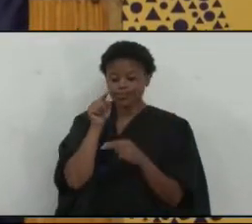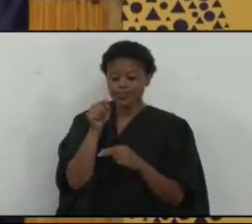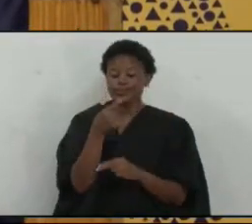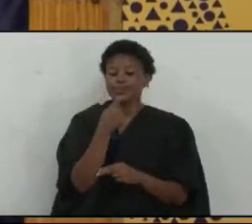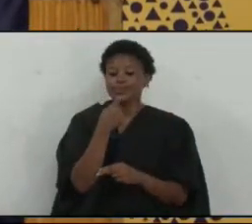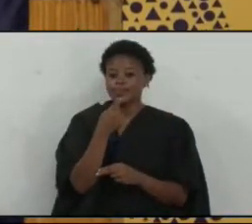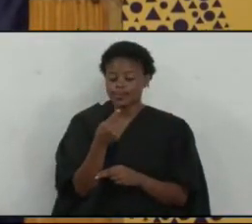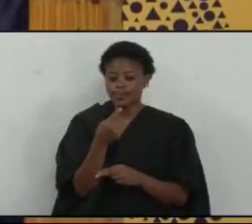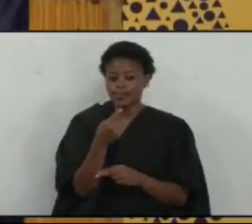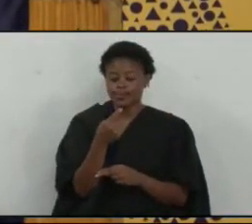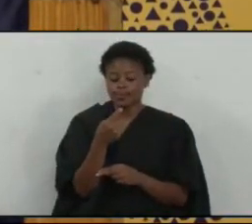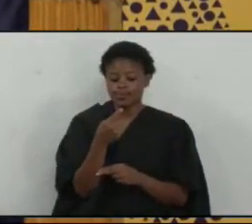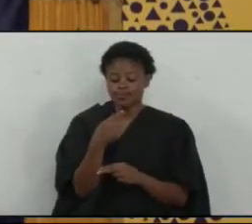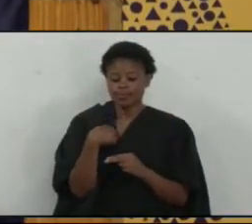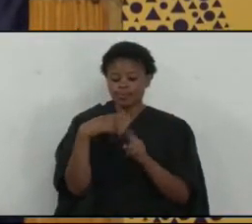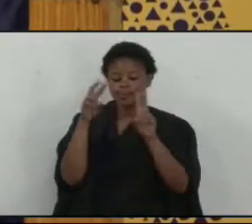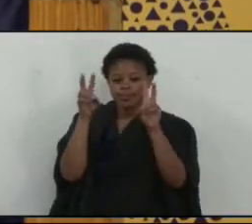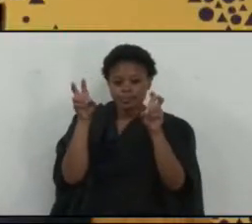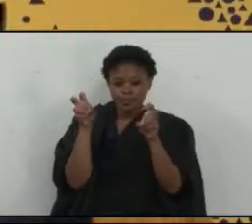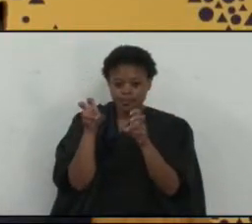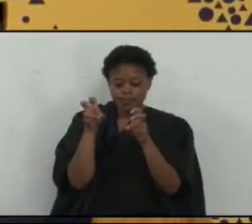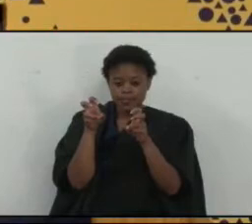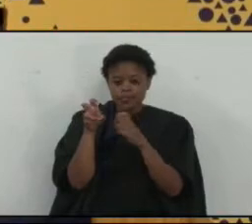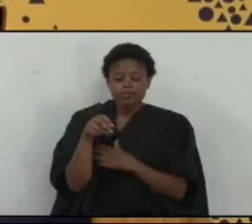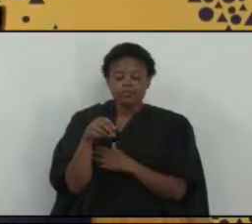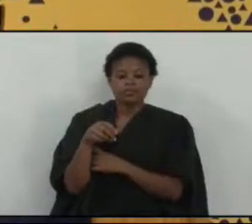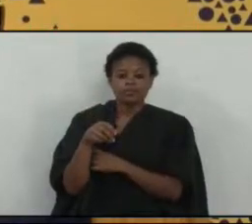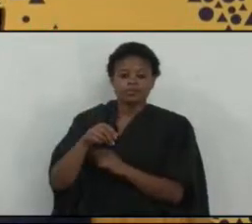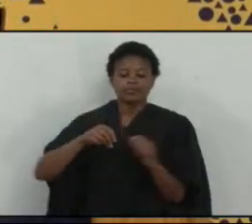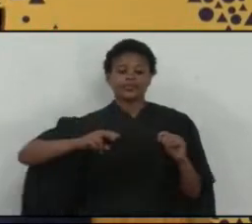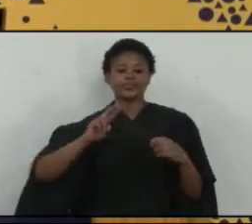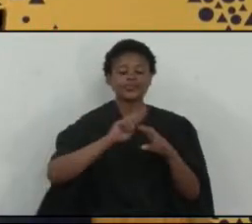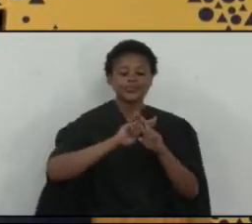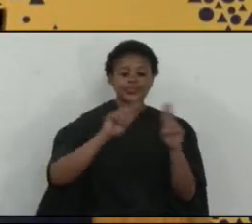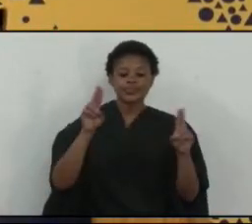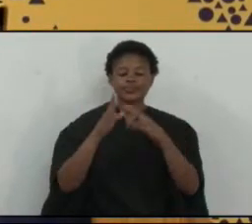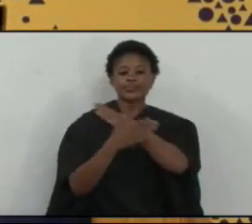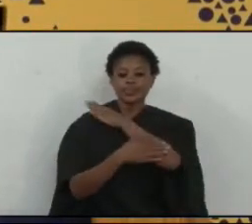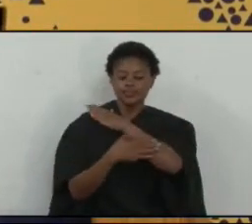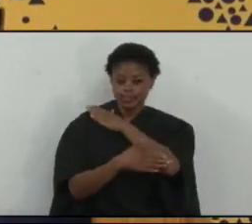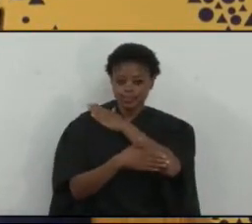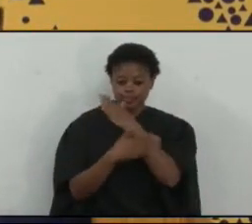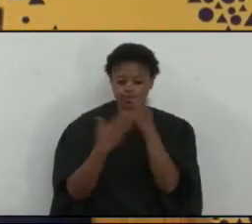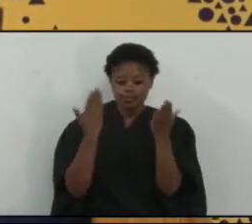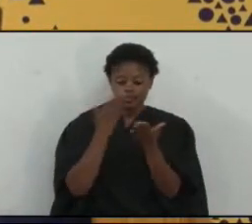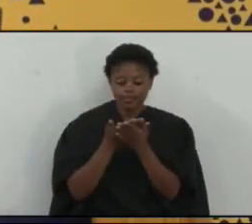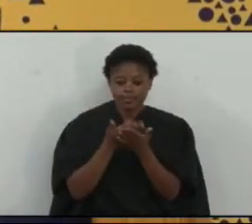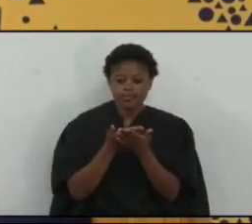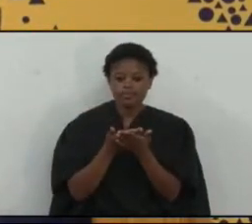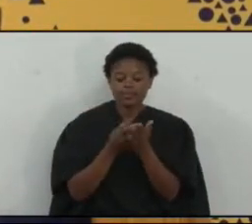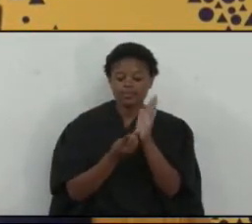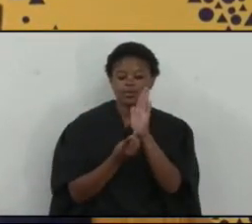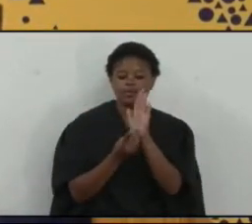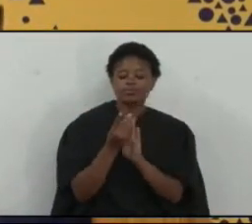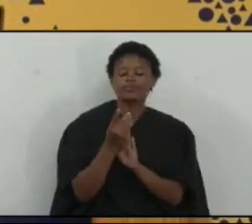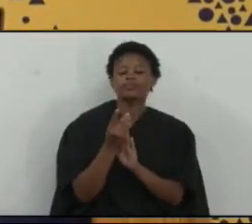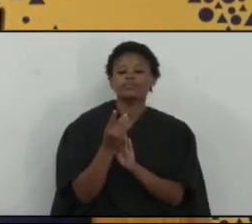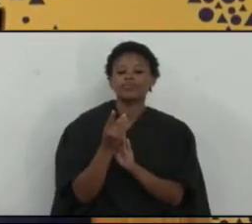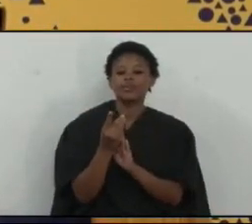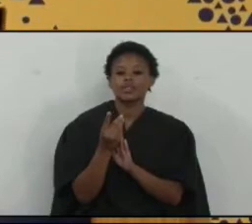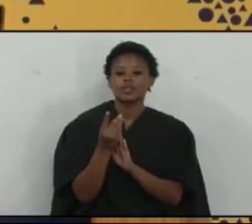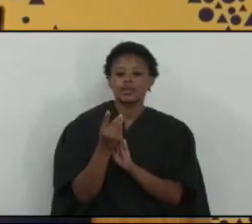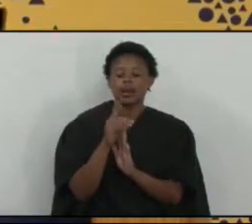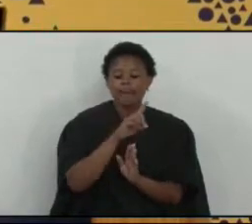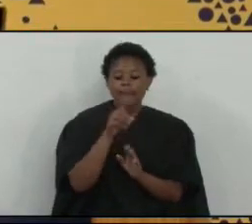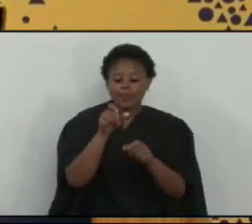said, and I quote, "No country can really develop